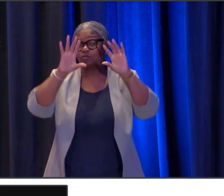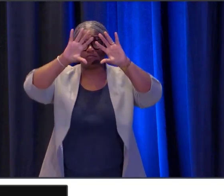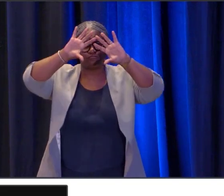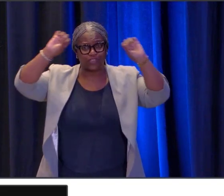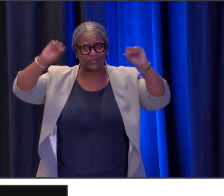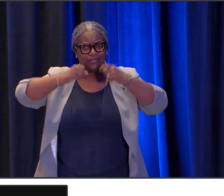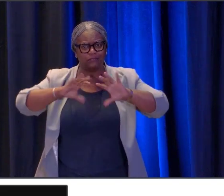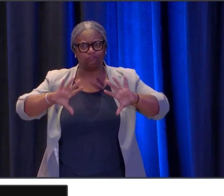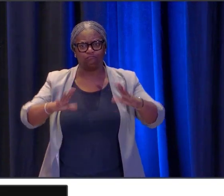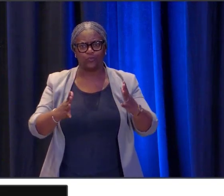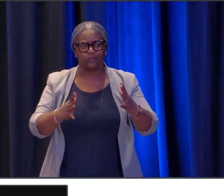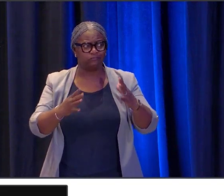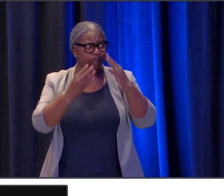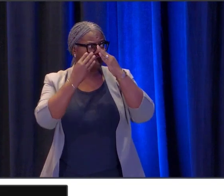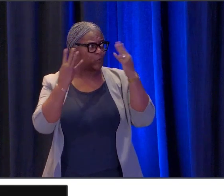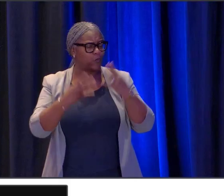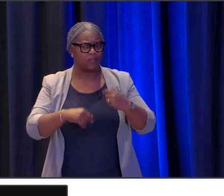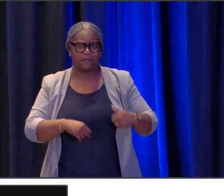about us.